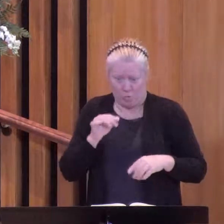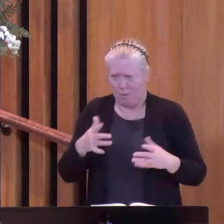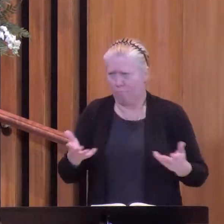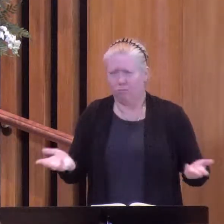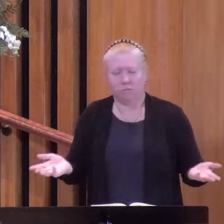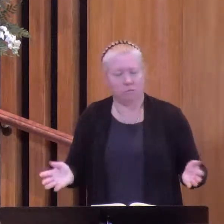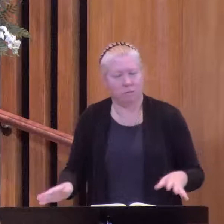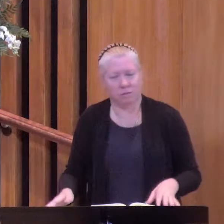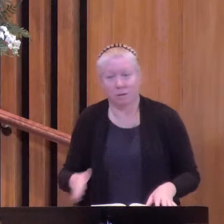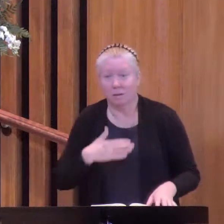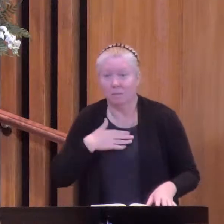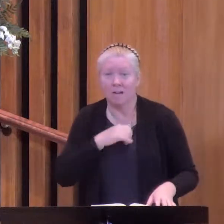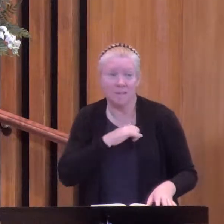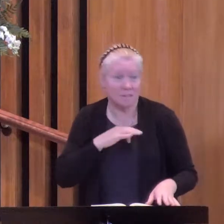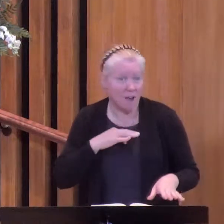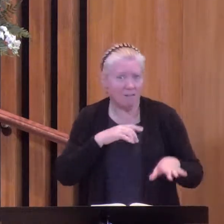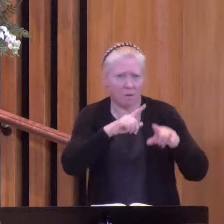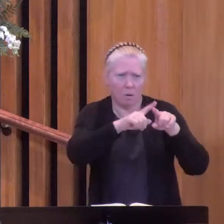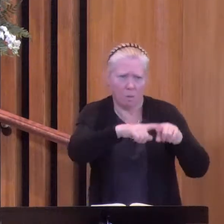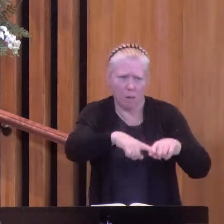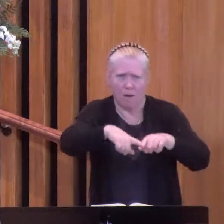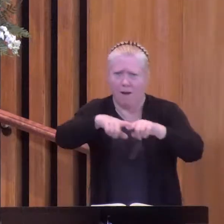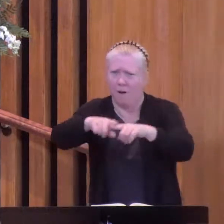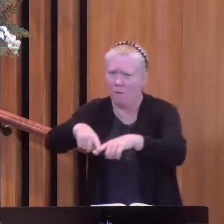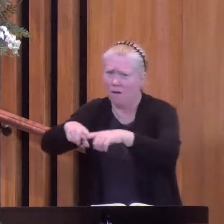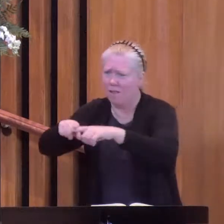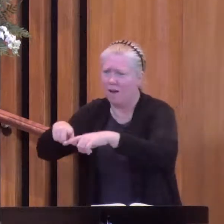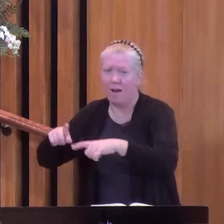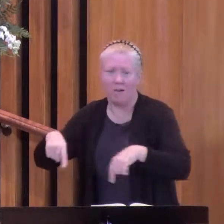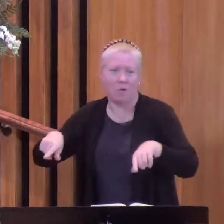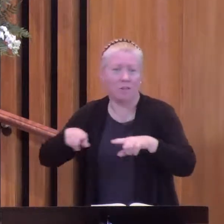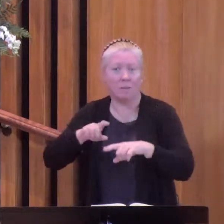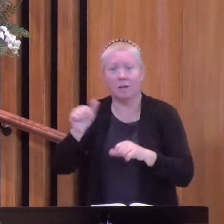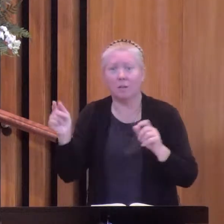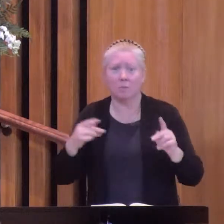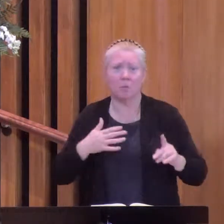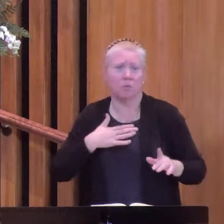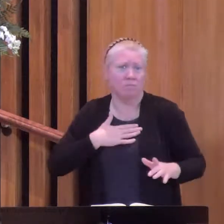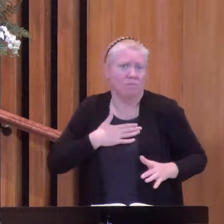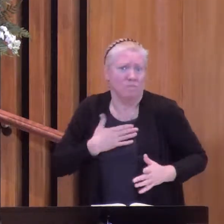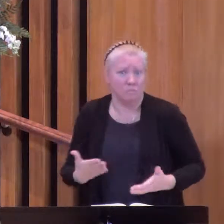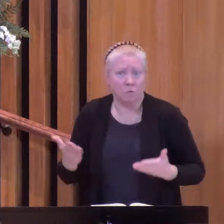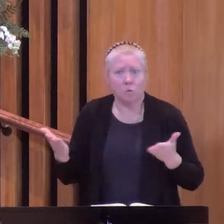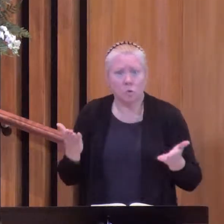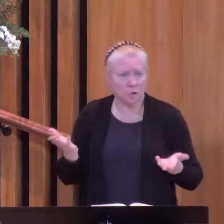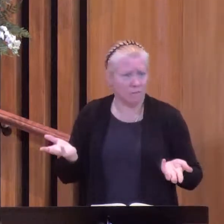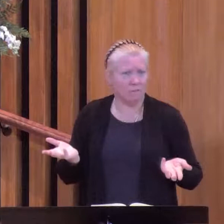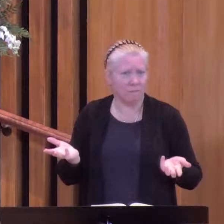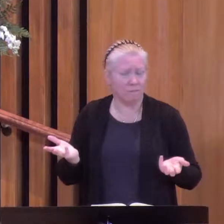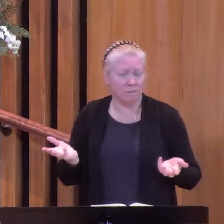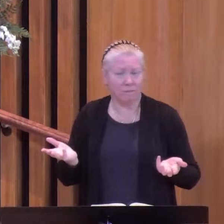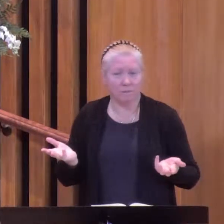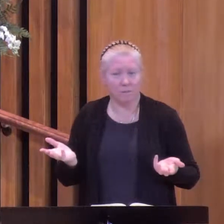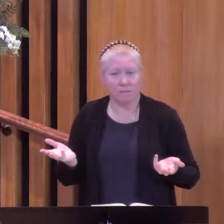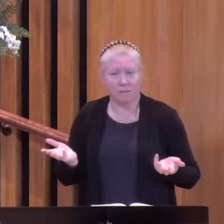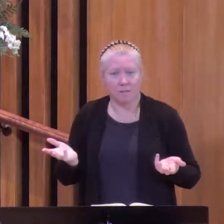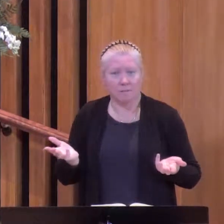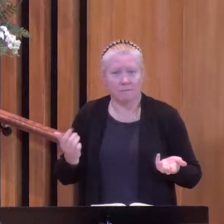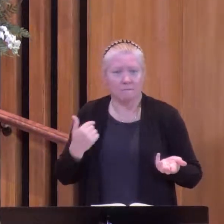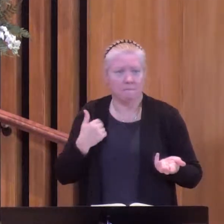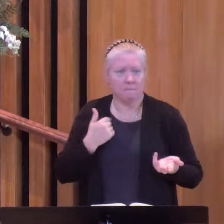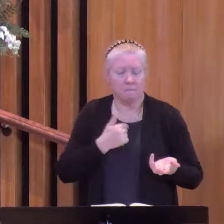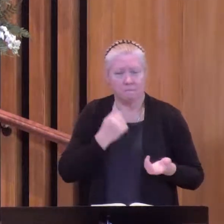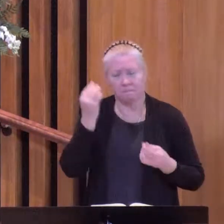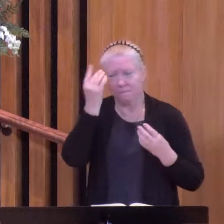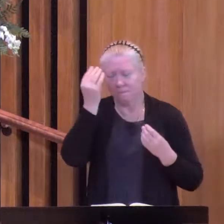and other people who are called into that ministry. And so as we bring homily to a close and